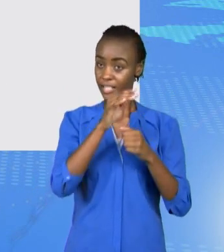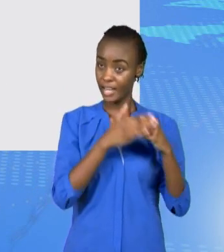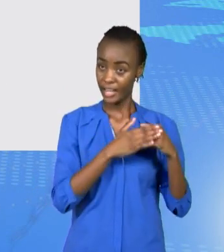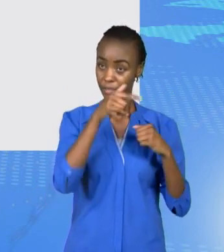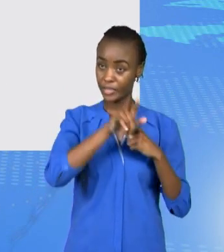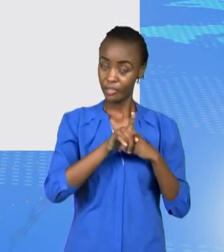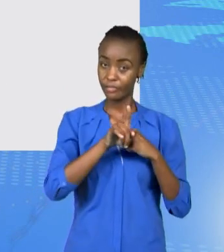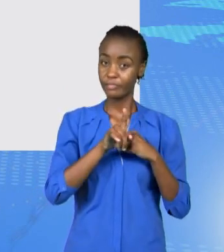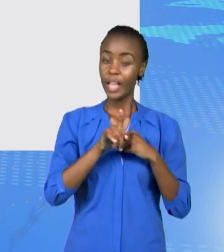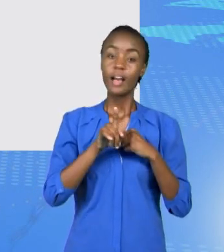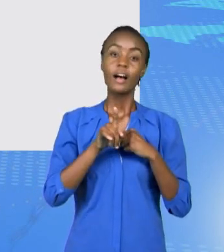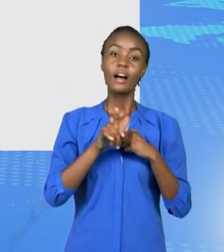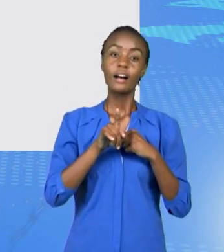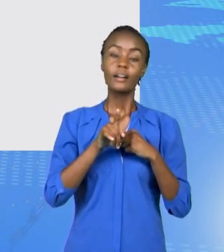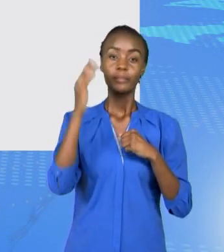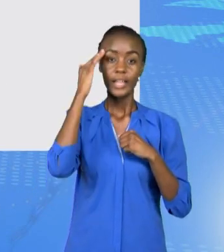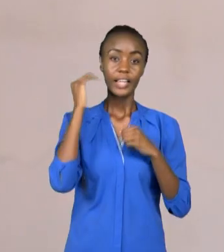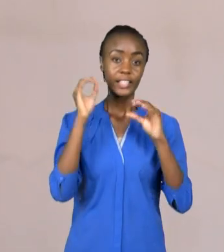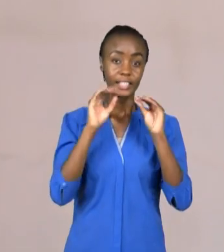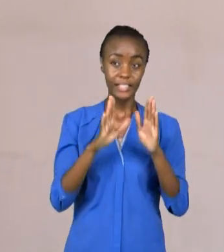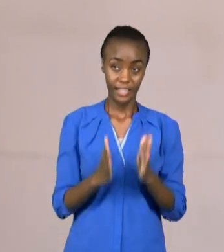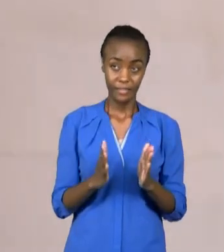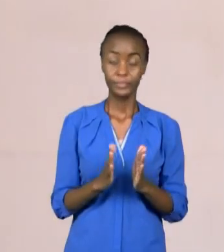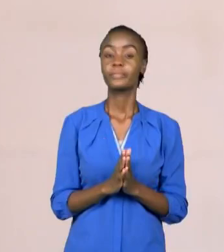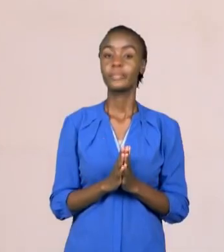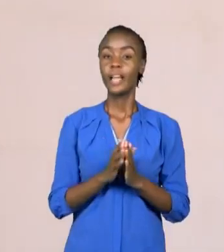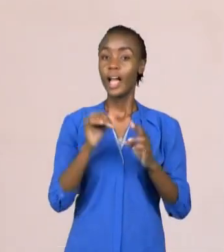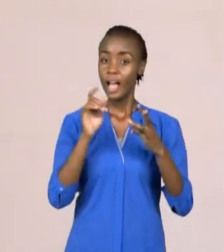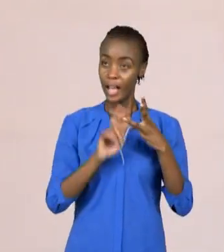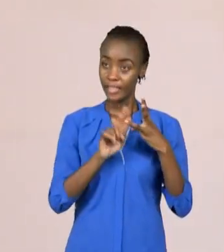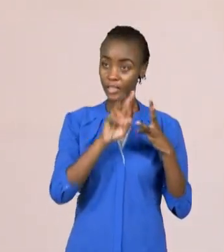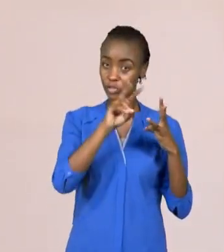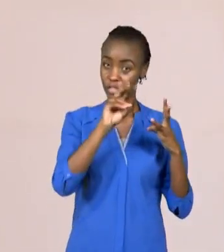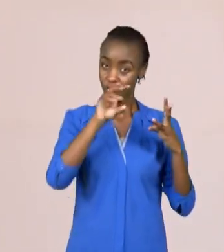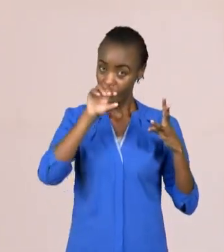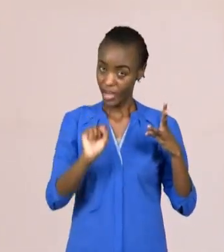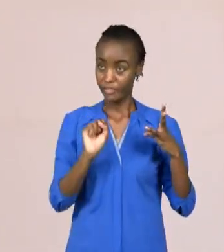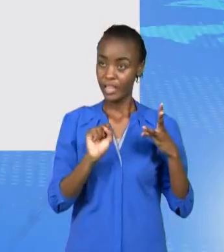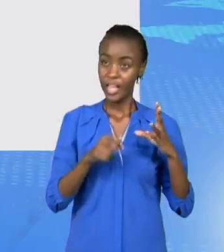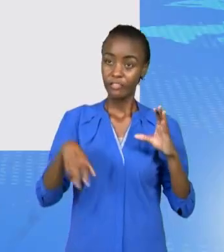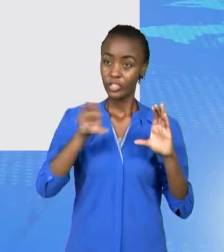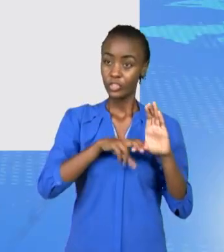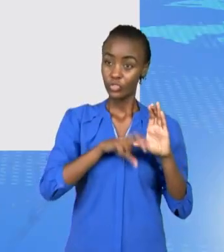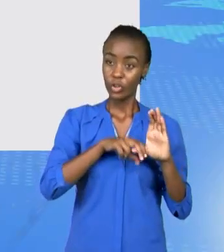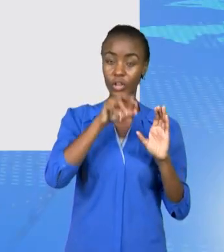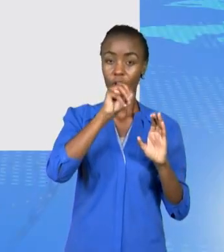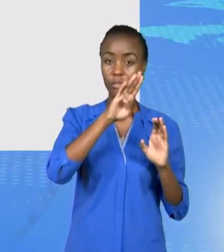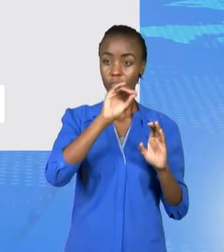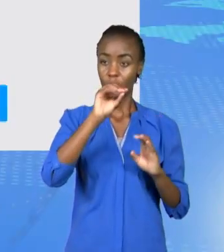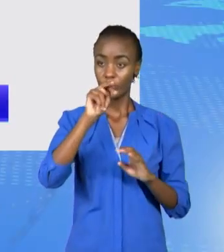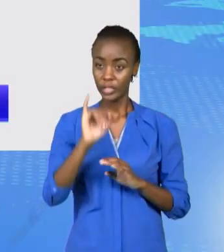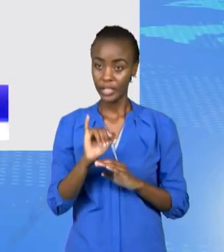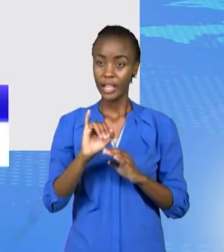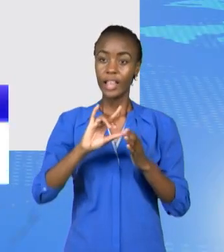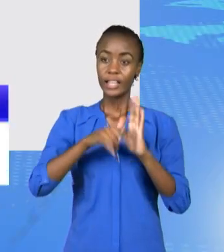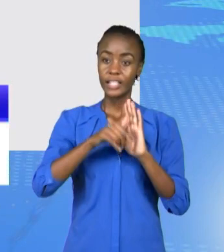Good Shepherd Girls, where she became the principal. And in 2005, she was called to join Boni Girls and left in